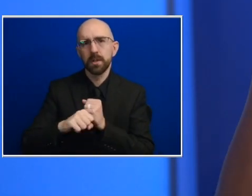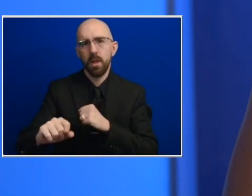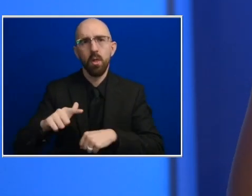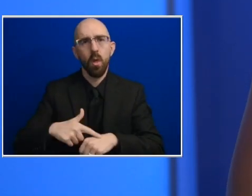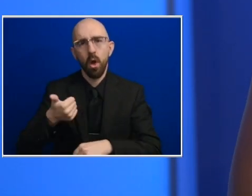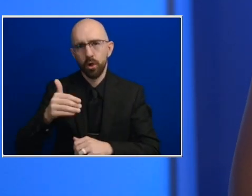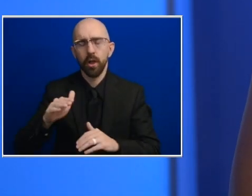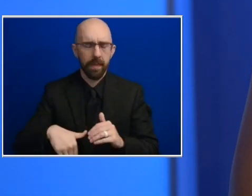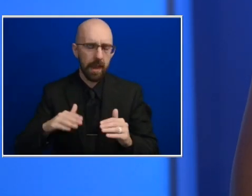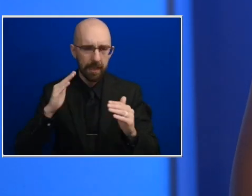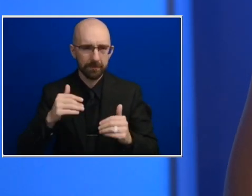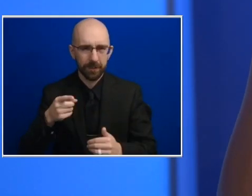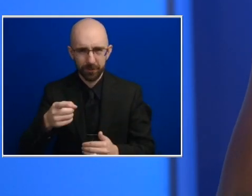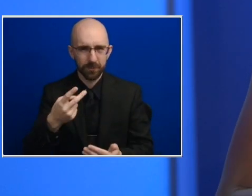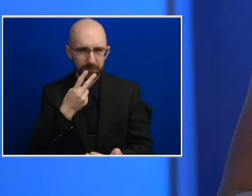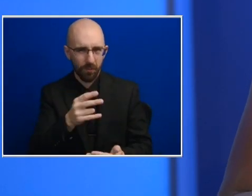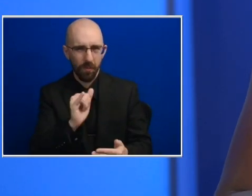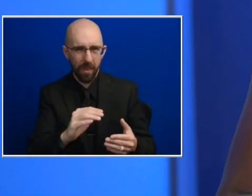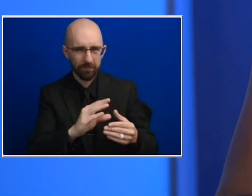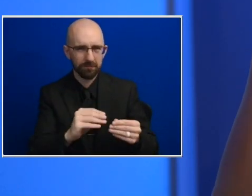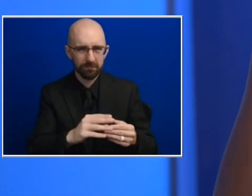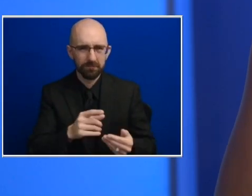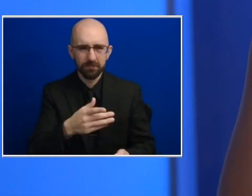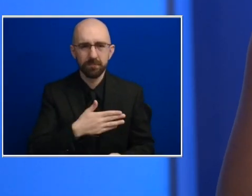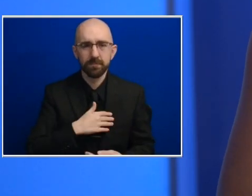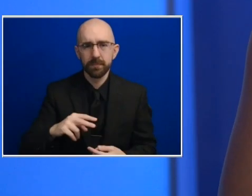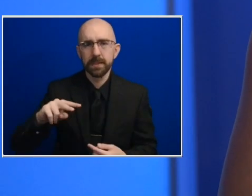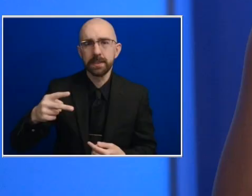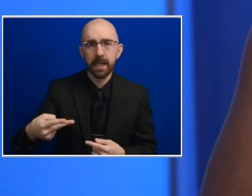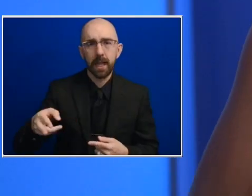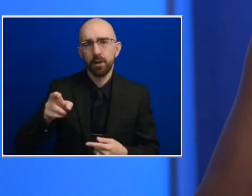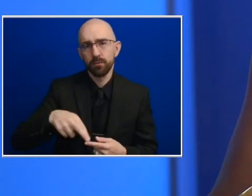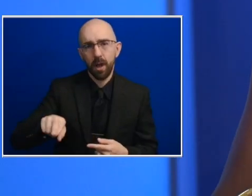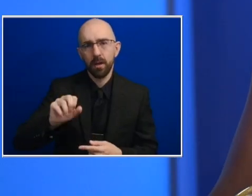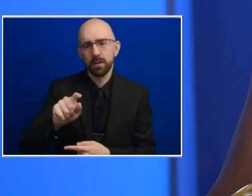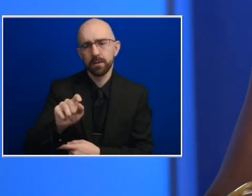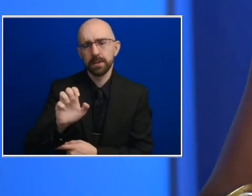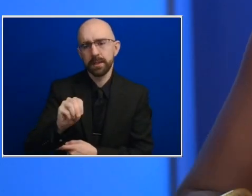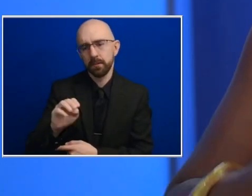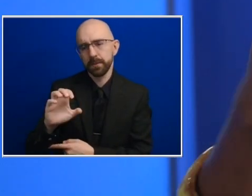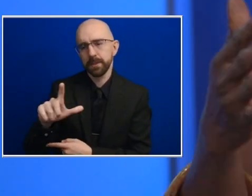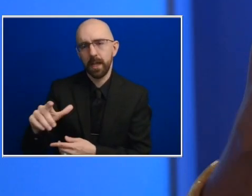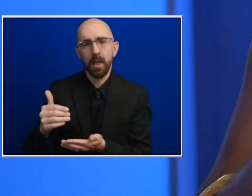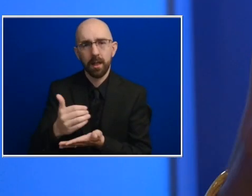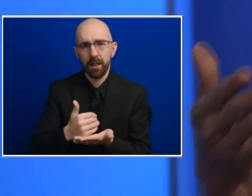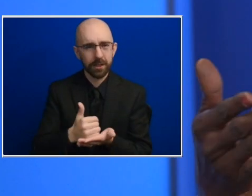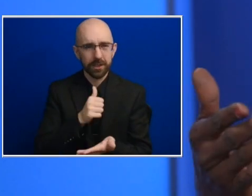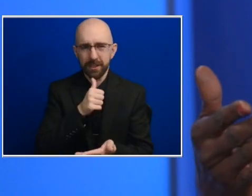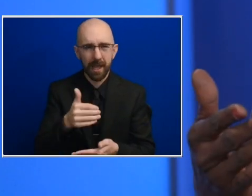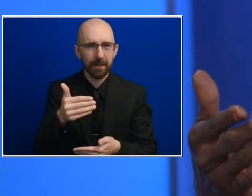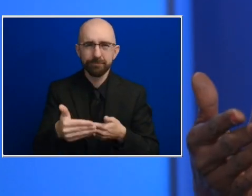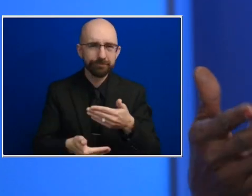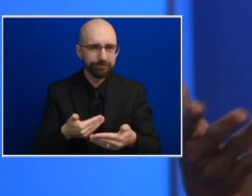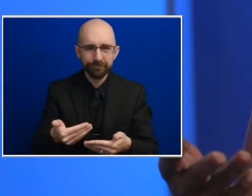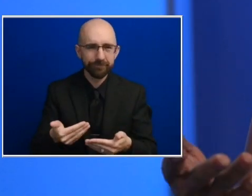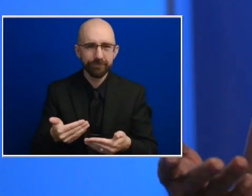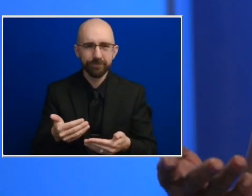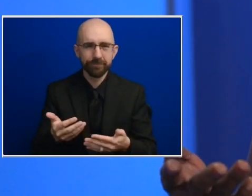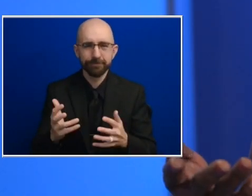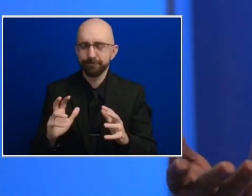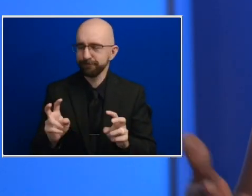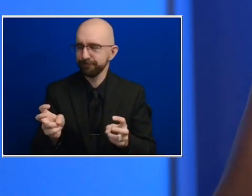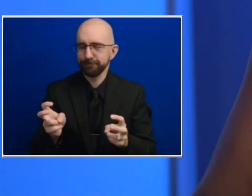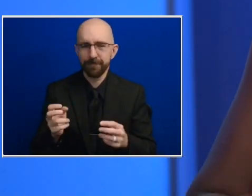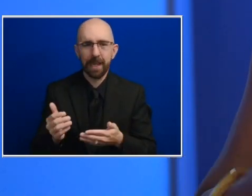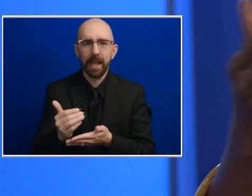As you heard, my second round of stem cell collection didn't go as much, we didn't collect as much